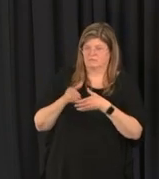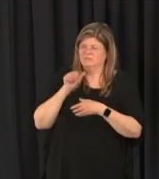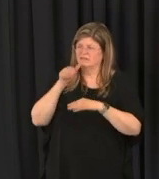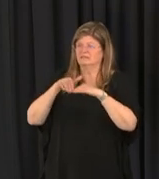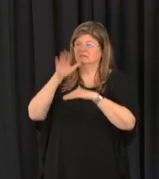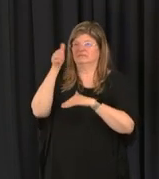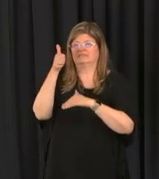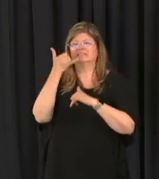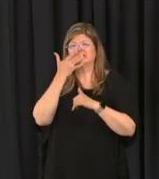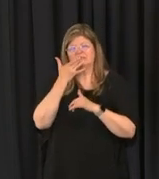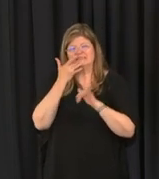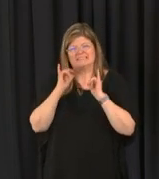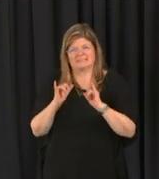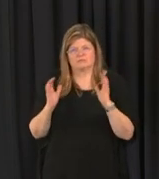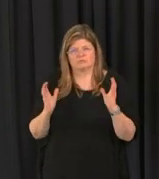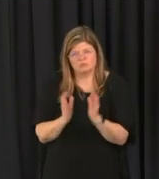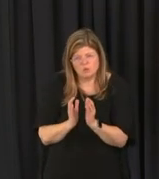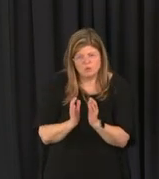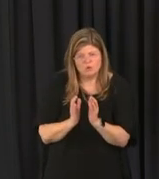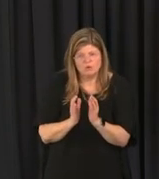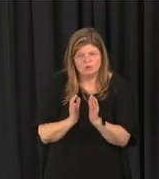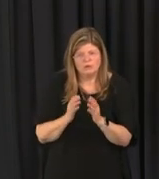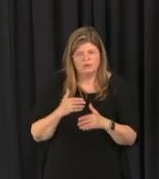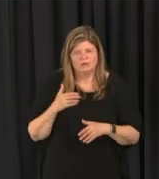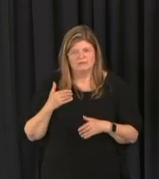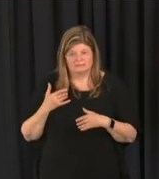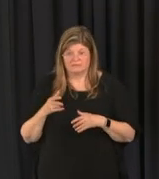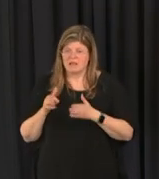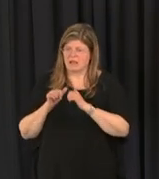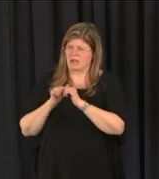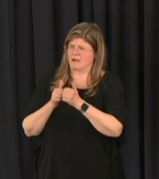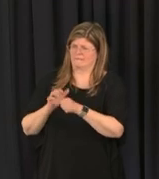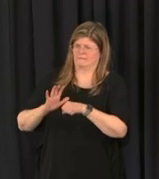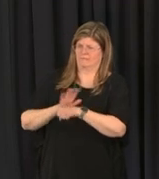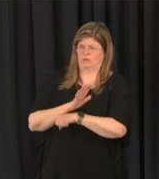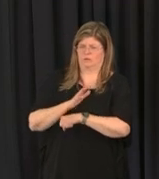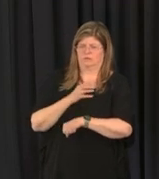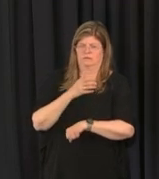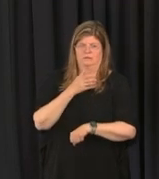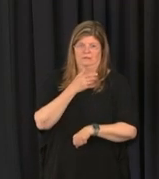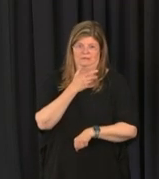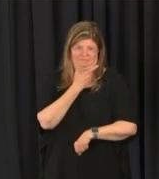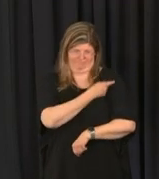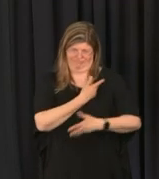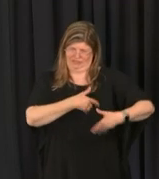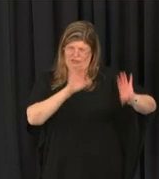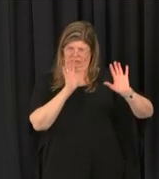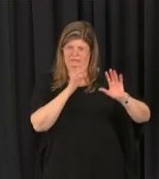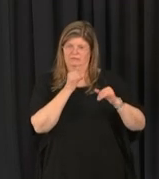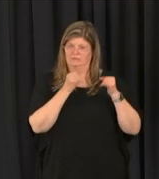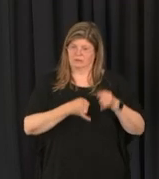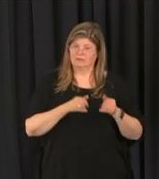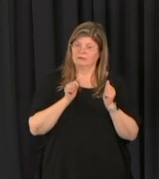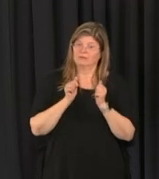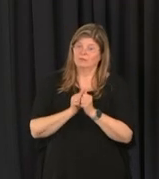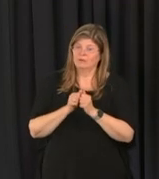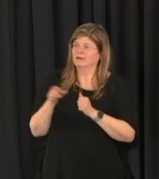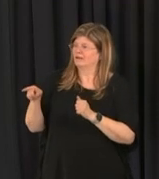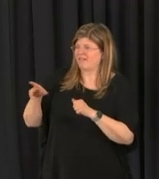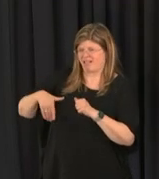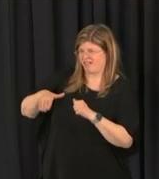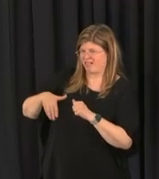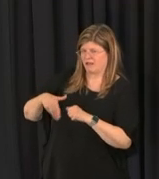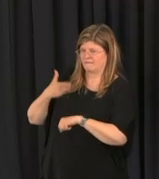10 people. Next, how does a fully vaccinated individual engage with an